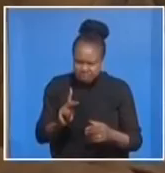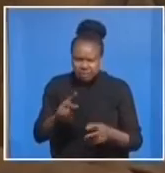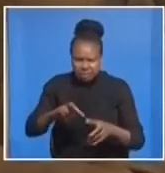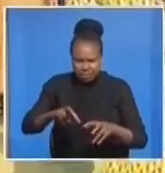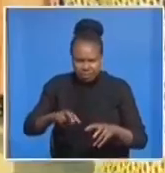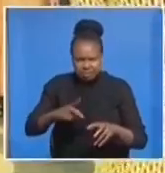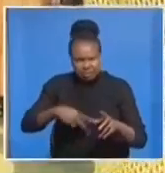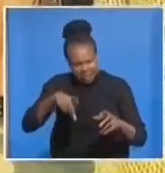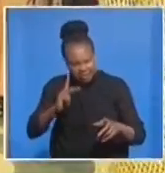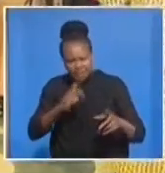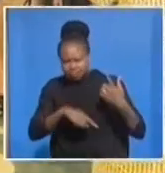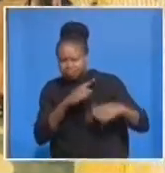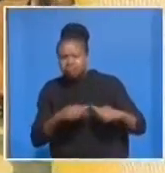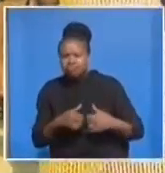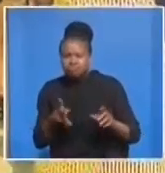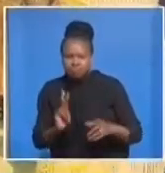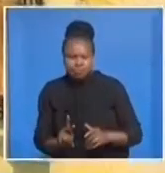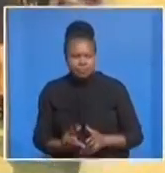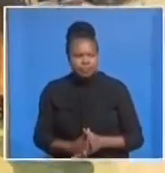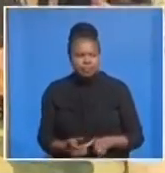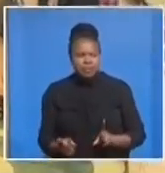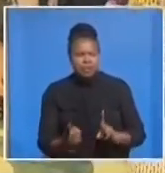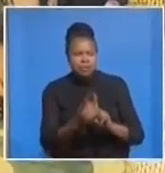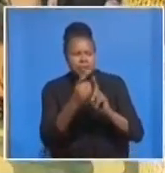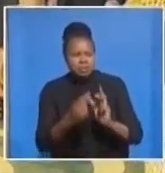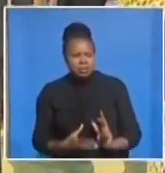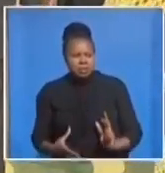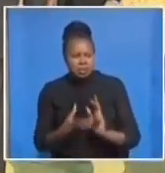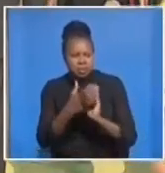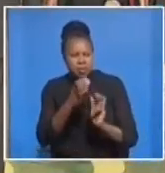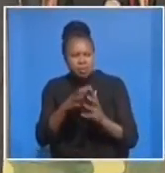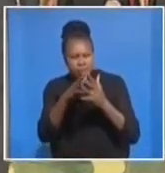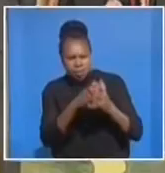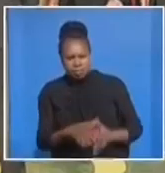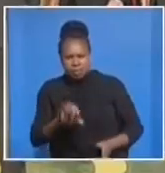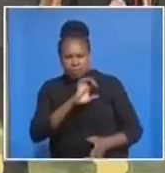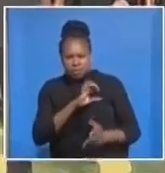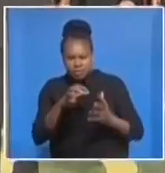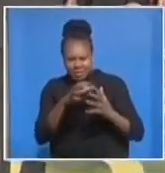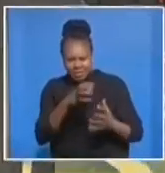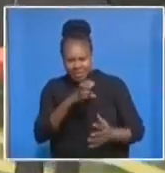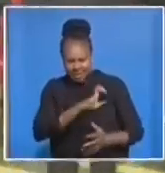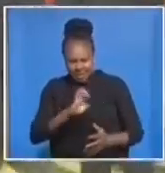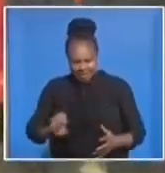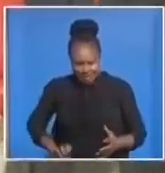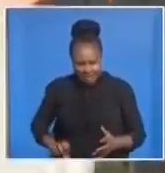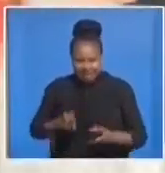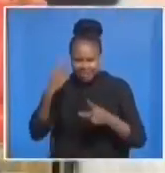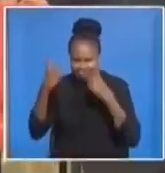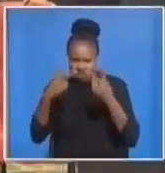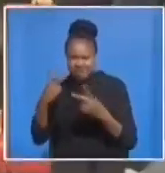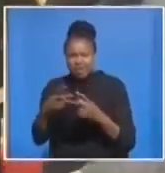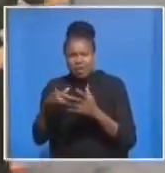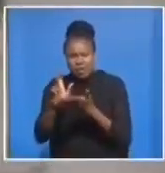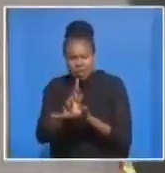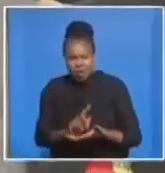kind of assistance. The senators also met the civil society at the U.S. Embassy on Friday and visited the Nankuse Lodge and Wildlife